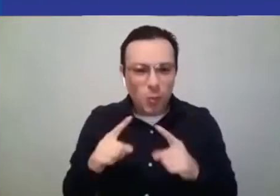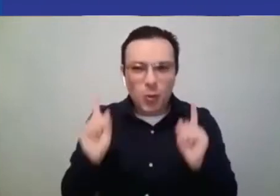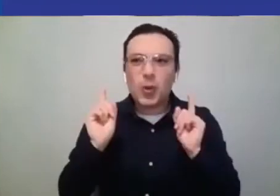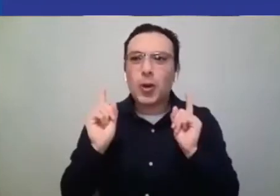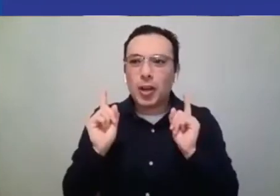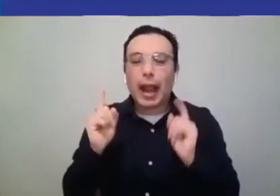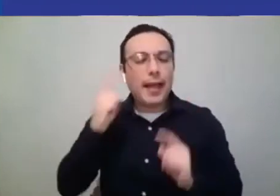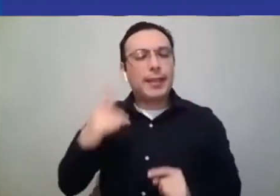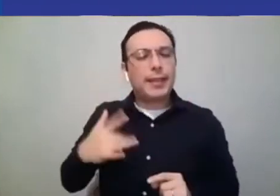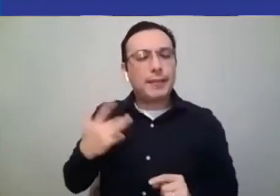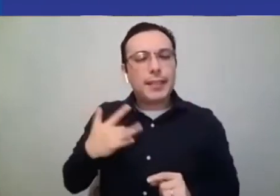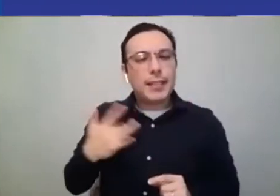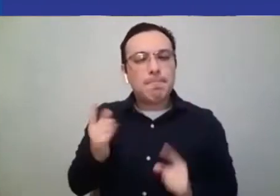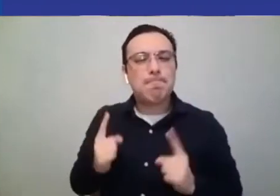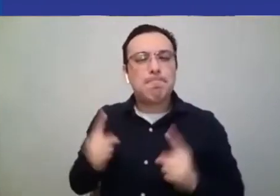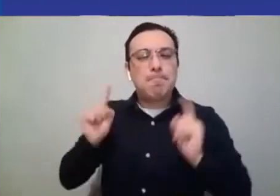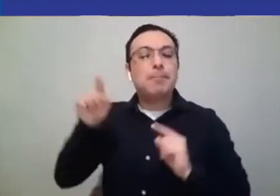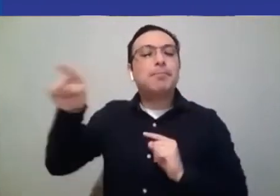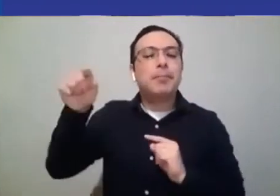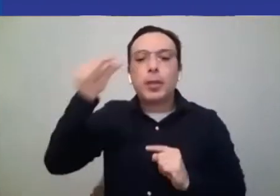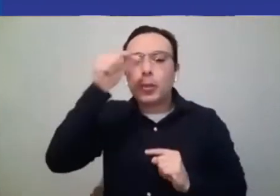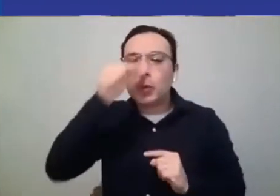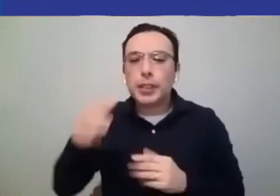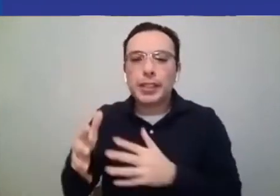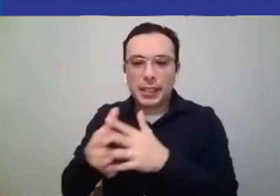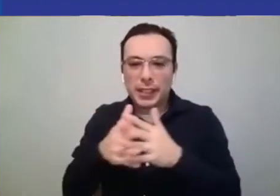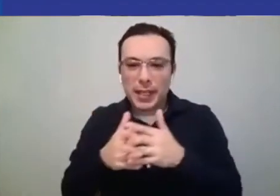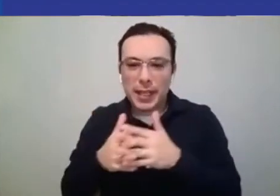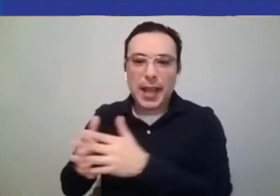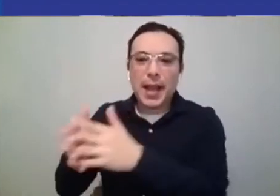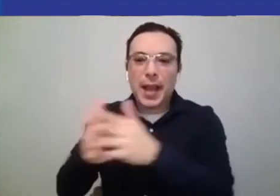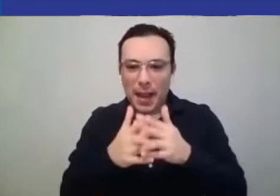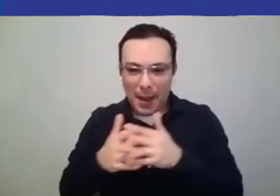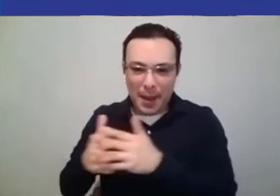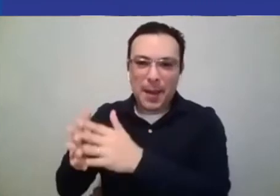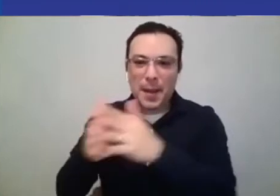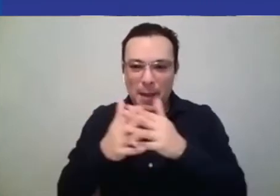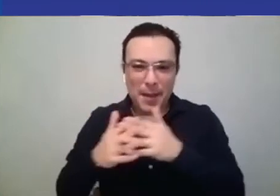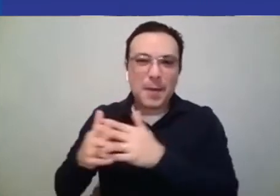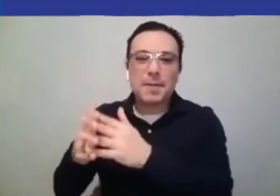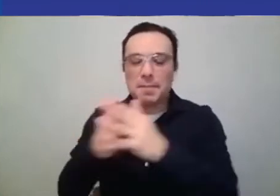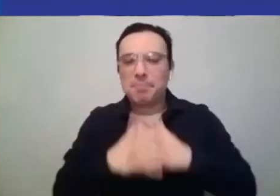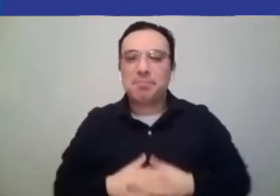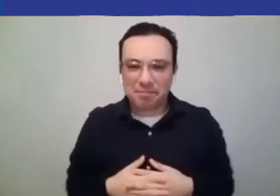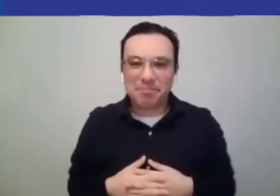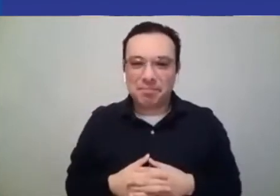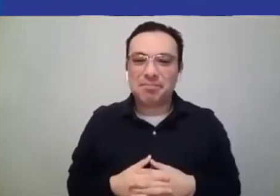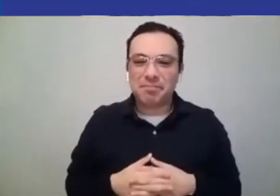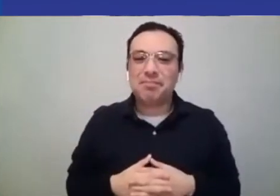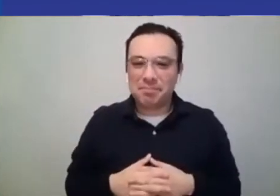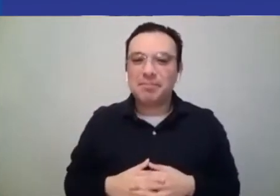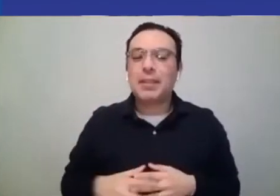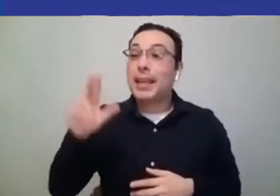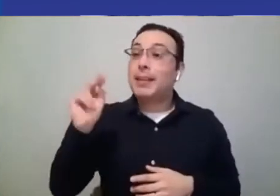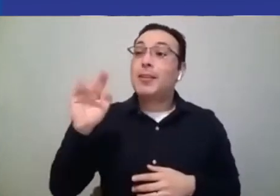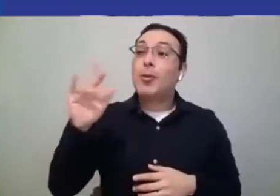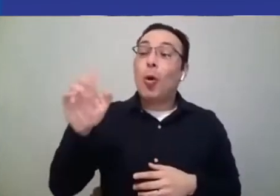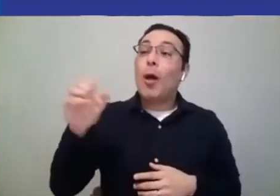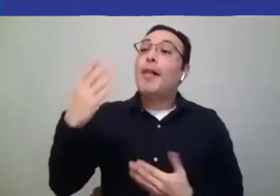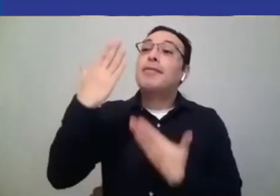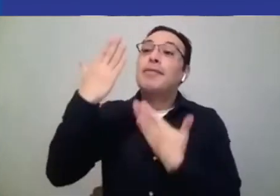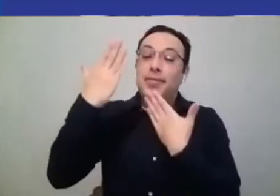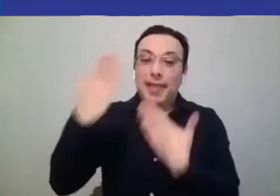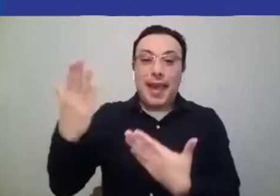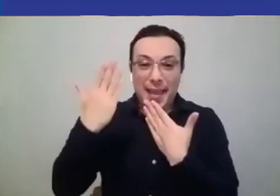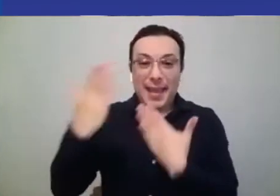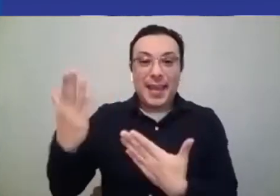that, in certain settings, especially in the Greek American setting to a certain degree. But that's kind of what it represented to me. Nicole,